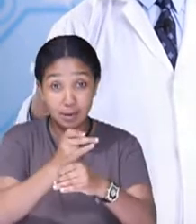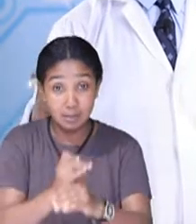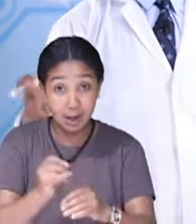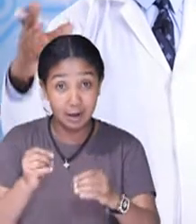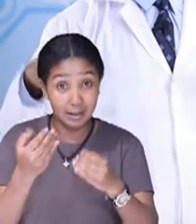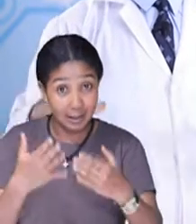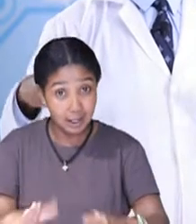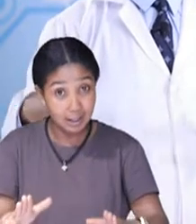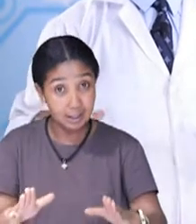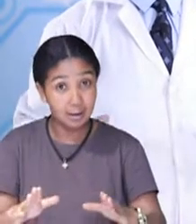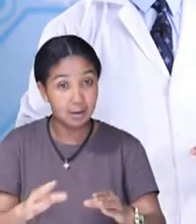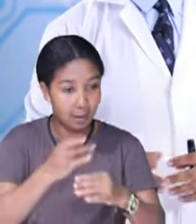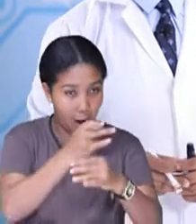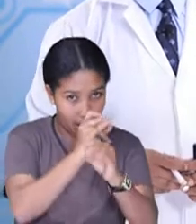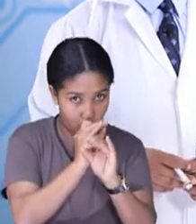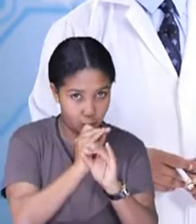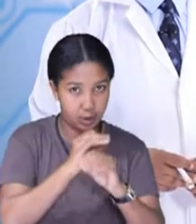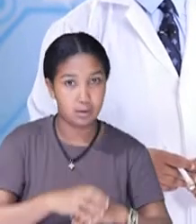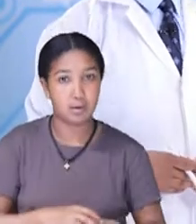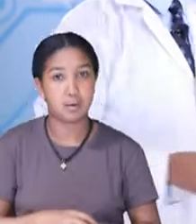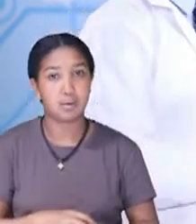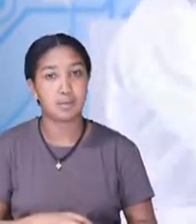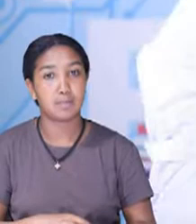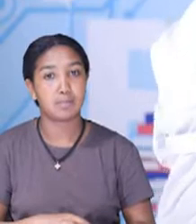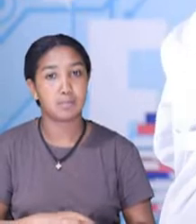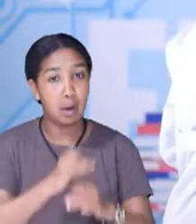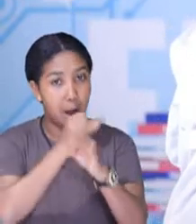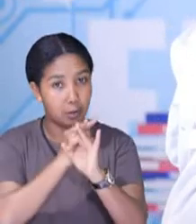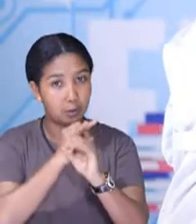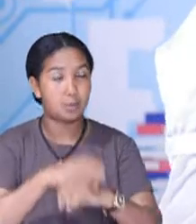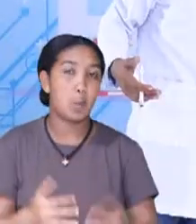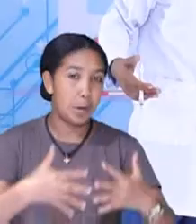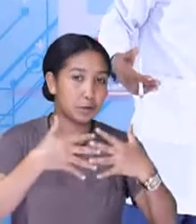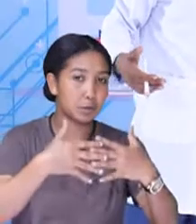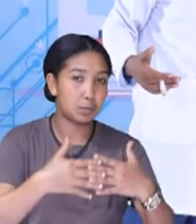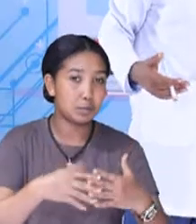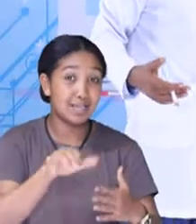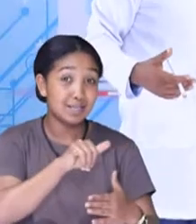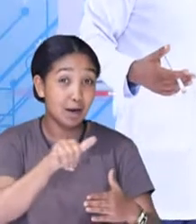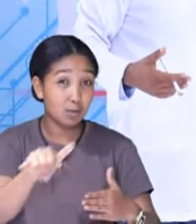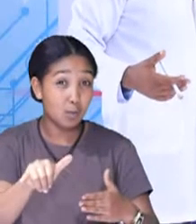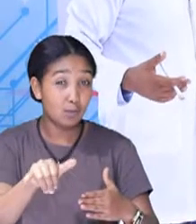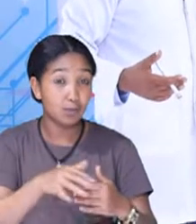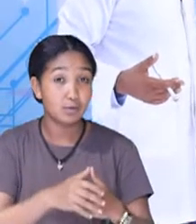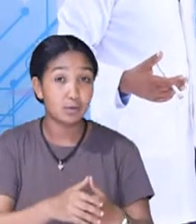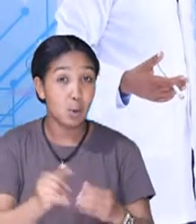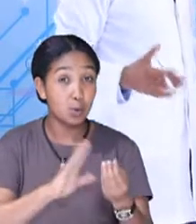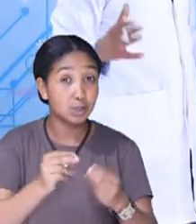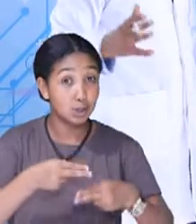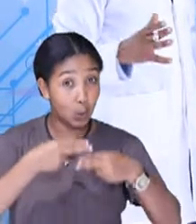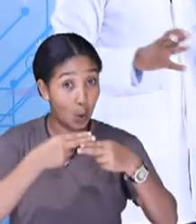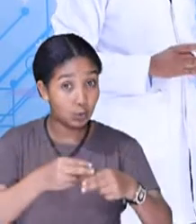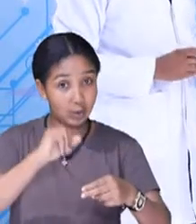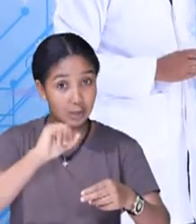are done in the laboratory, in a test tube. Such kind of condition is